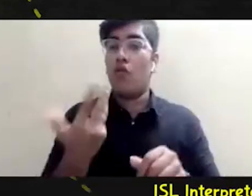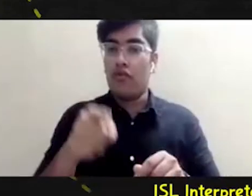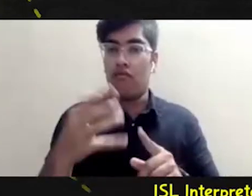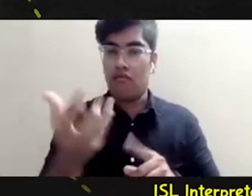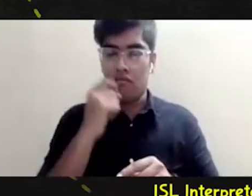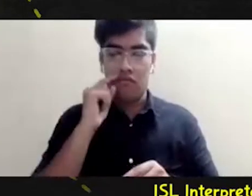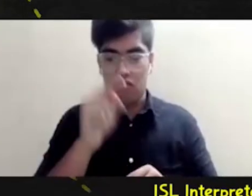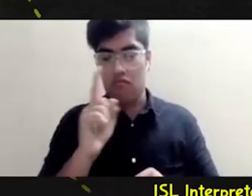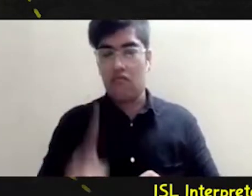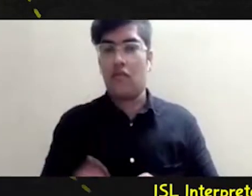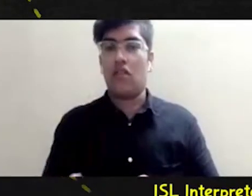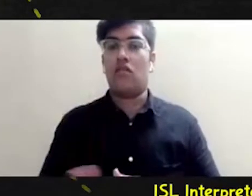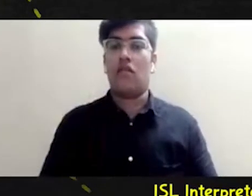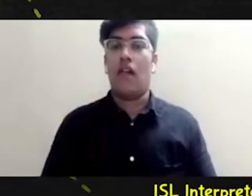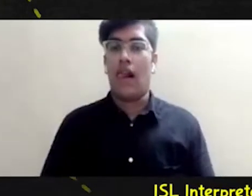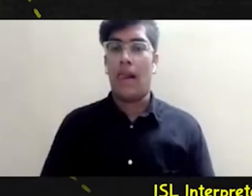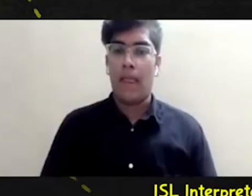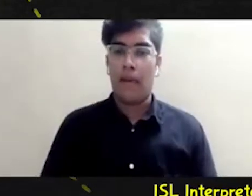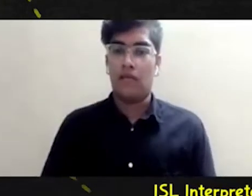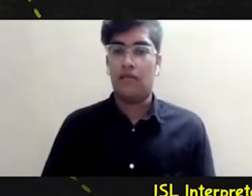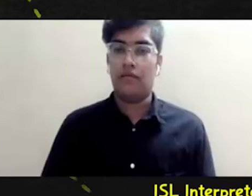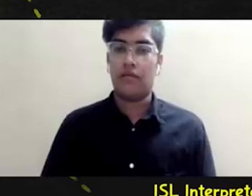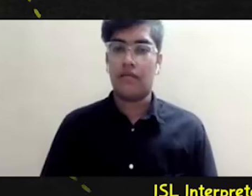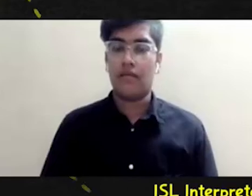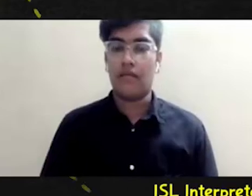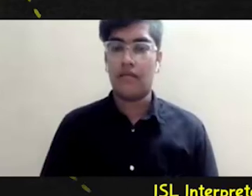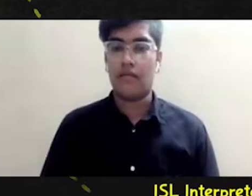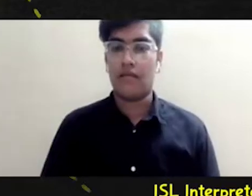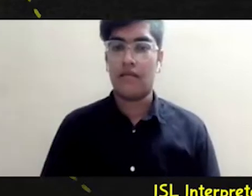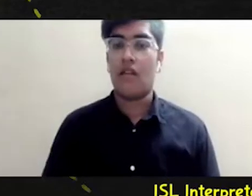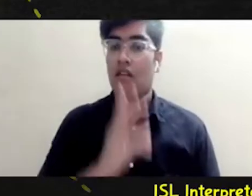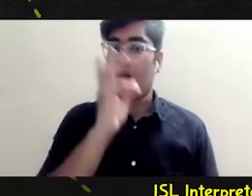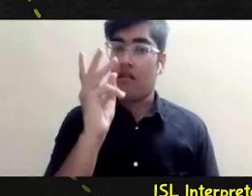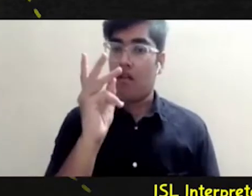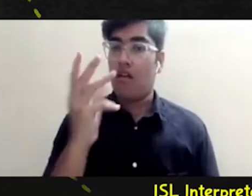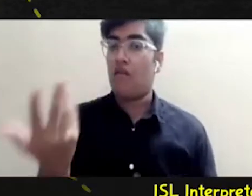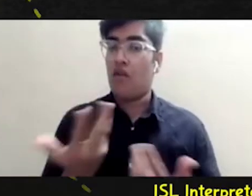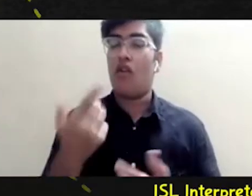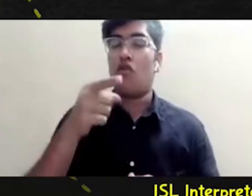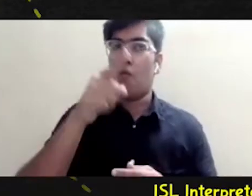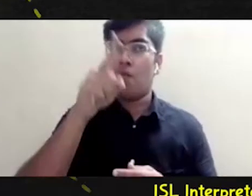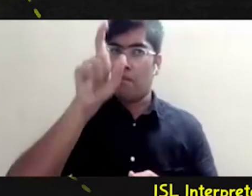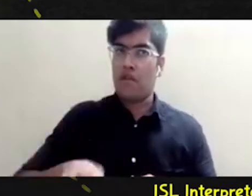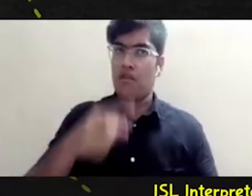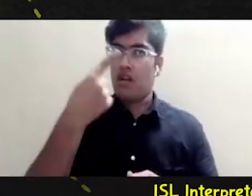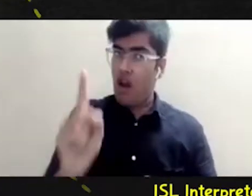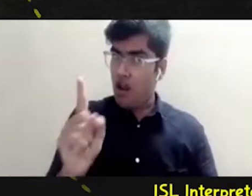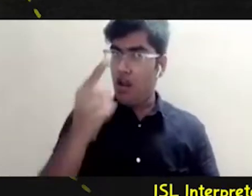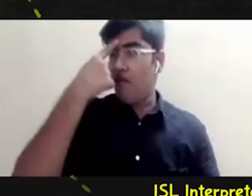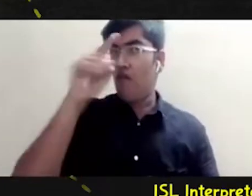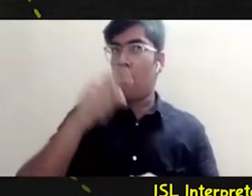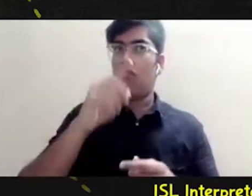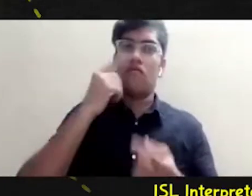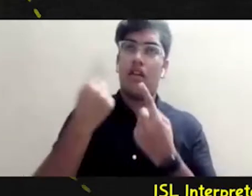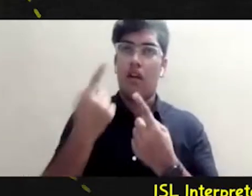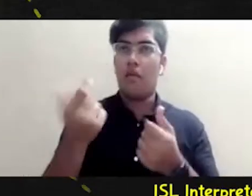these are two important questions you need to ask. And third is whether you're the right person or an agency